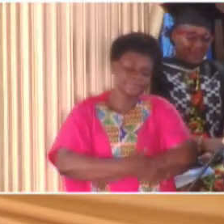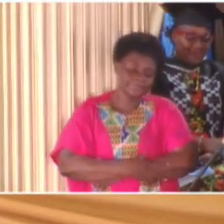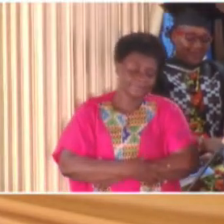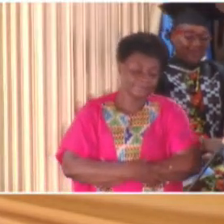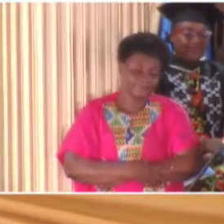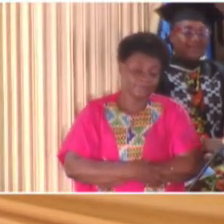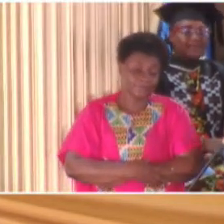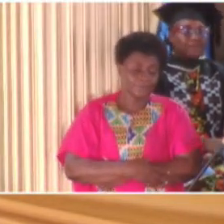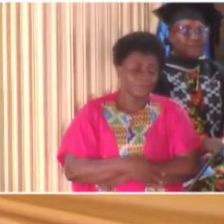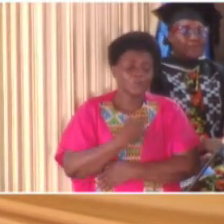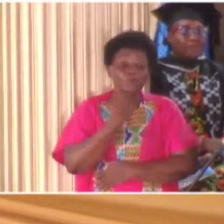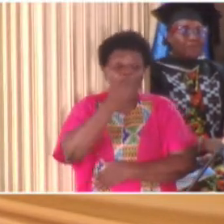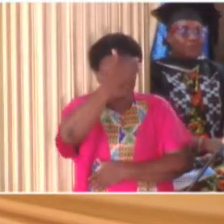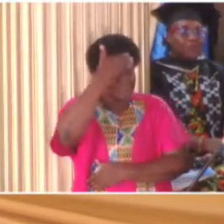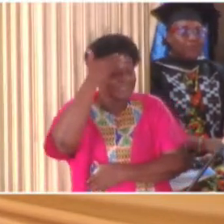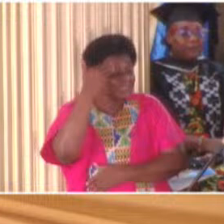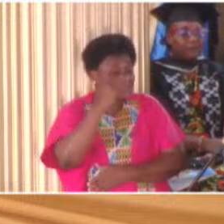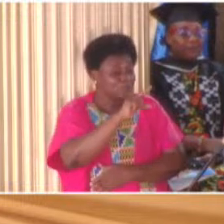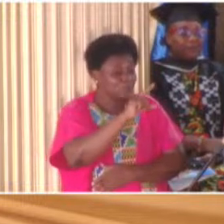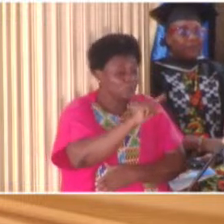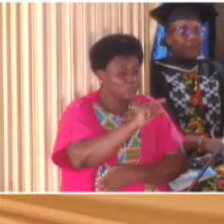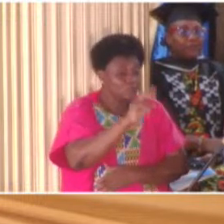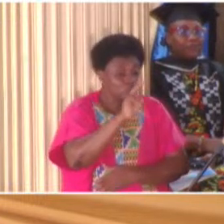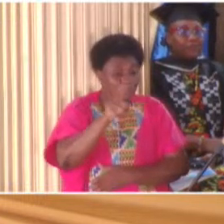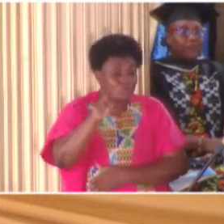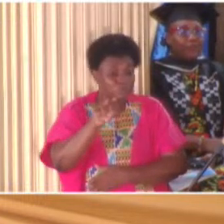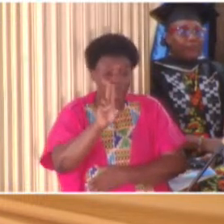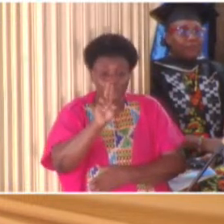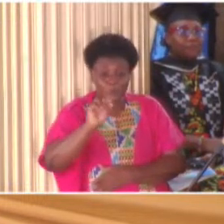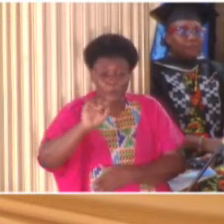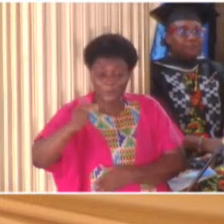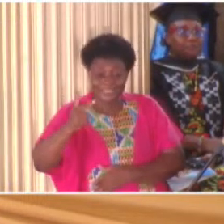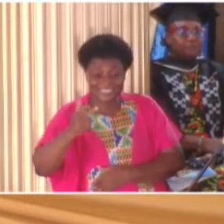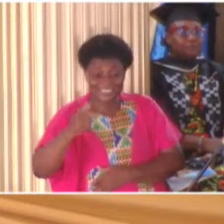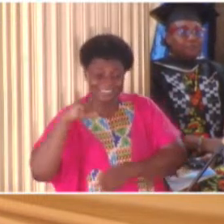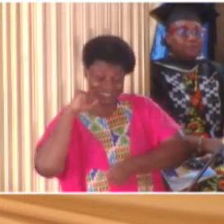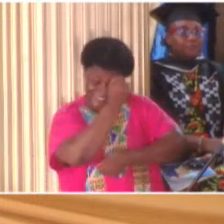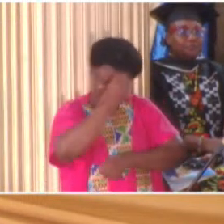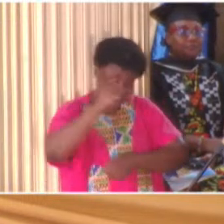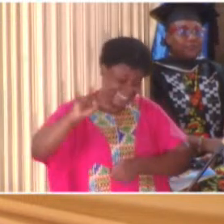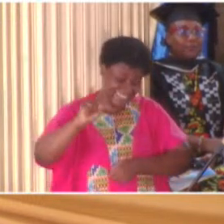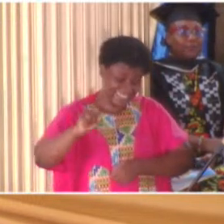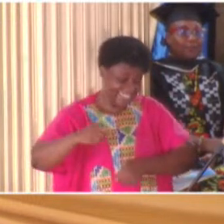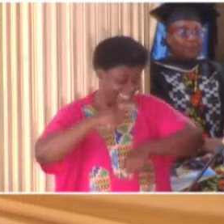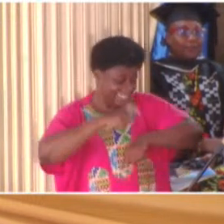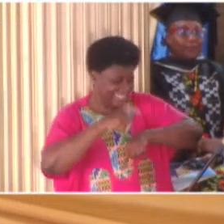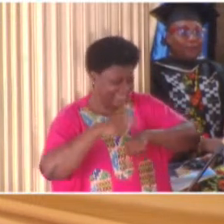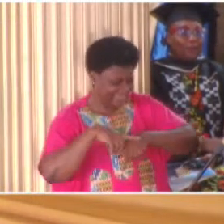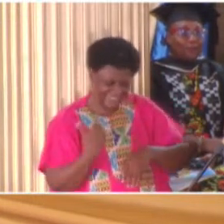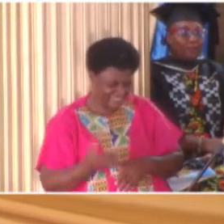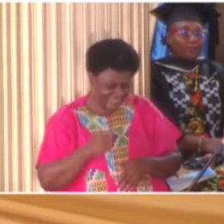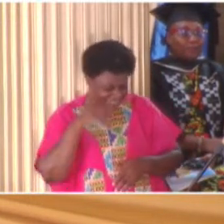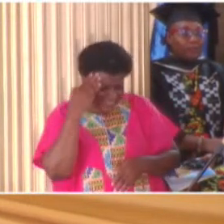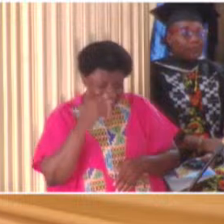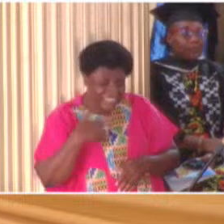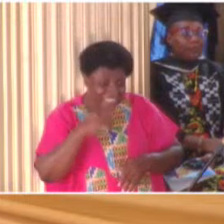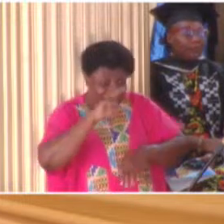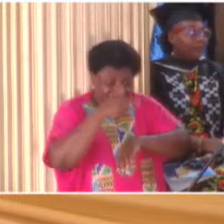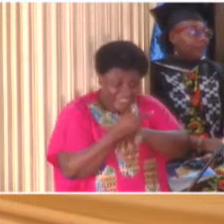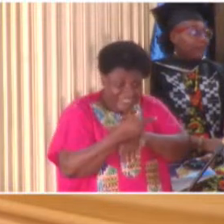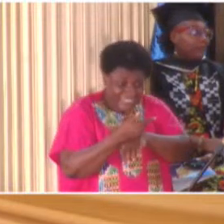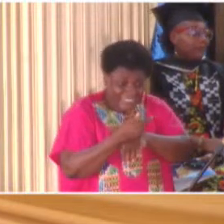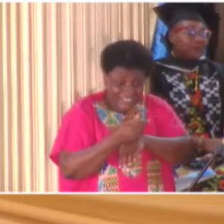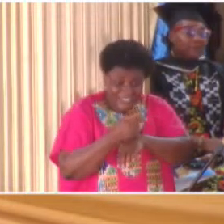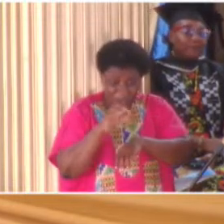Who would forget the 2022 UTAG strike? A time of uncertainty when we weren't sure if we'd graduate or just add